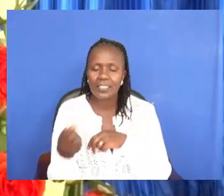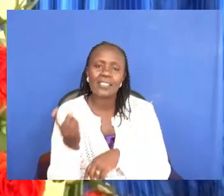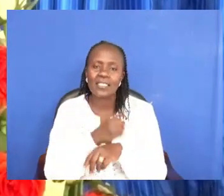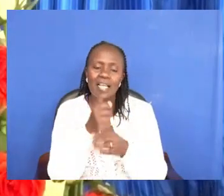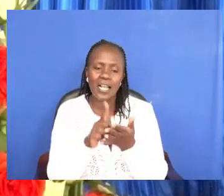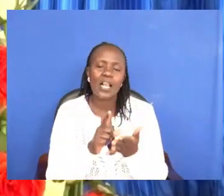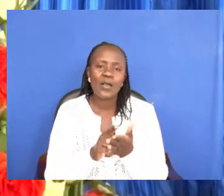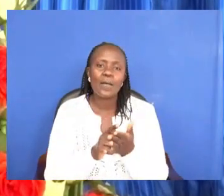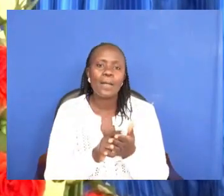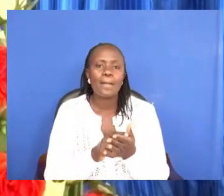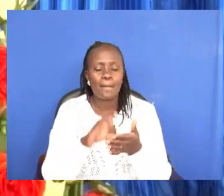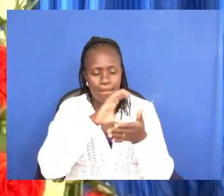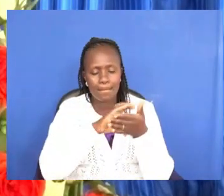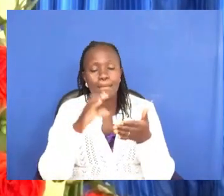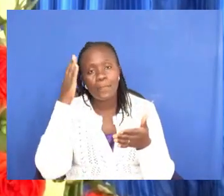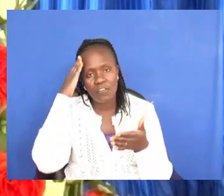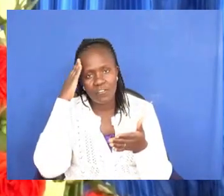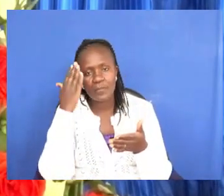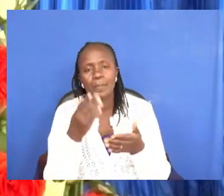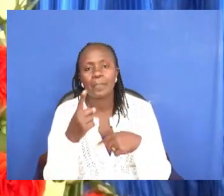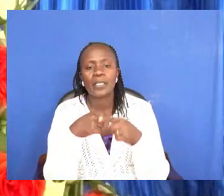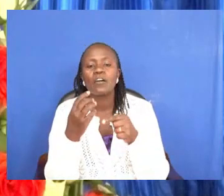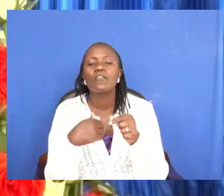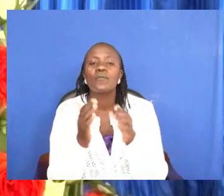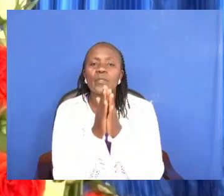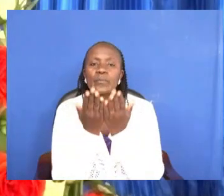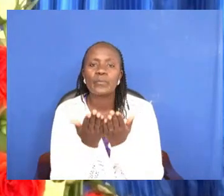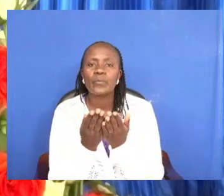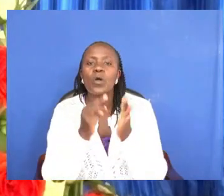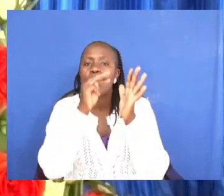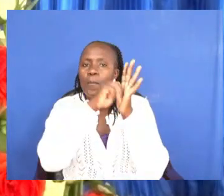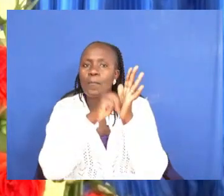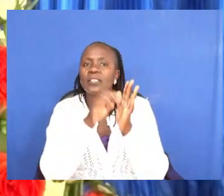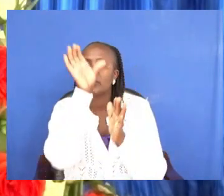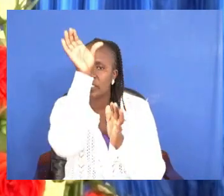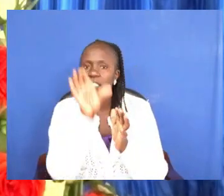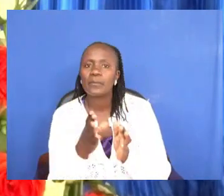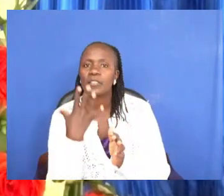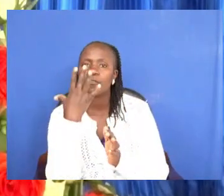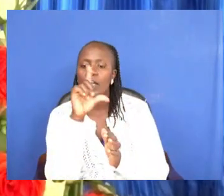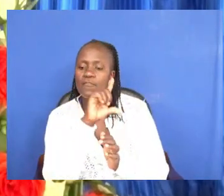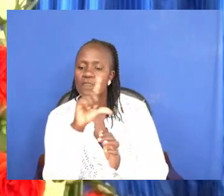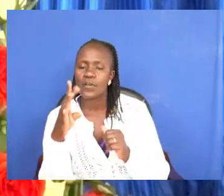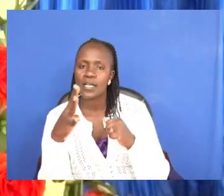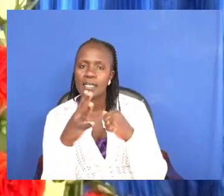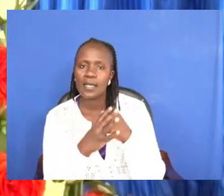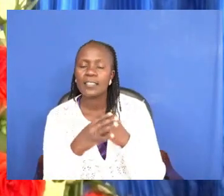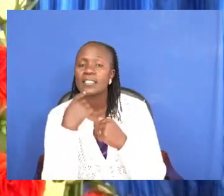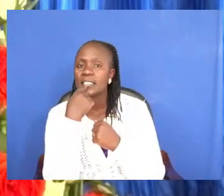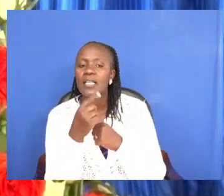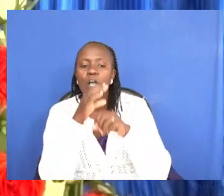lesson, and our memory verse today comes from the book of Matthew 5, verse 9, and it